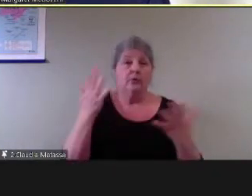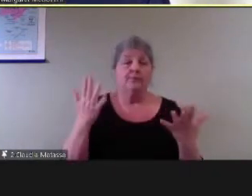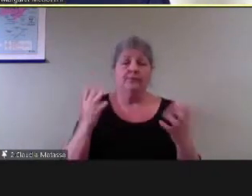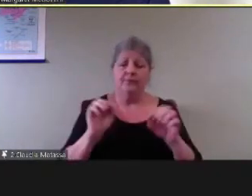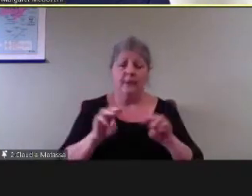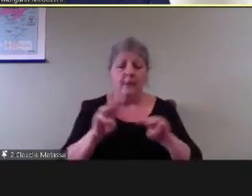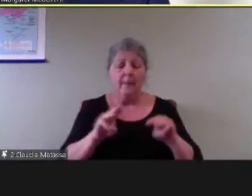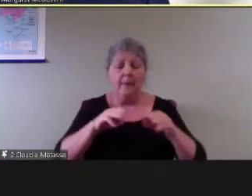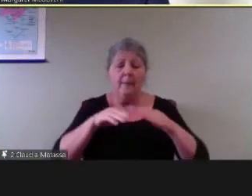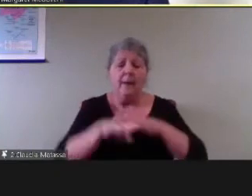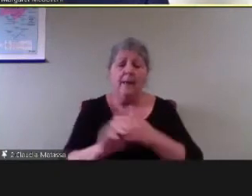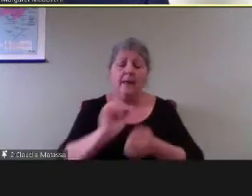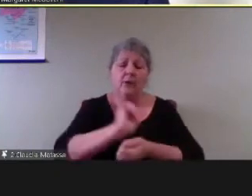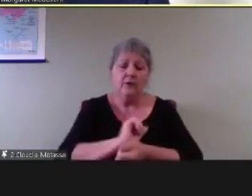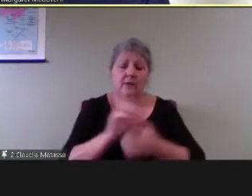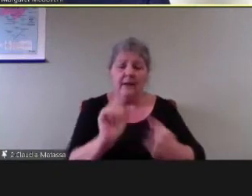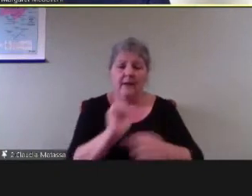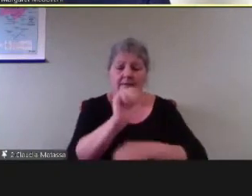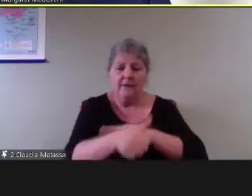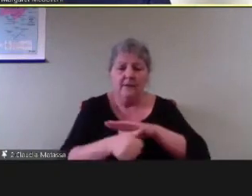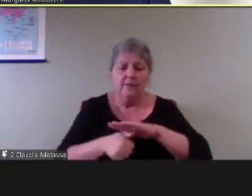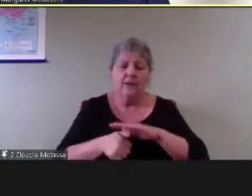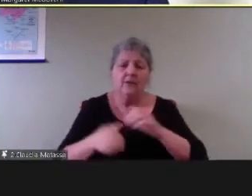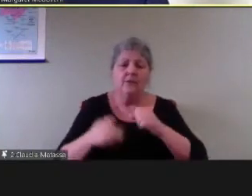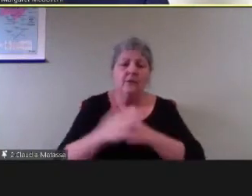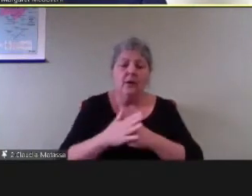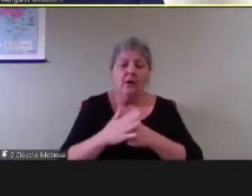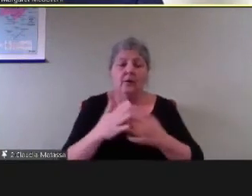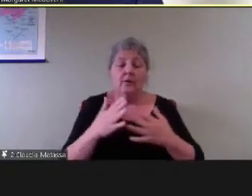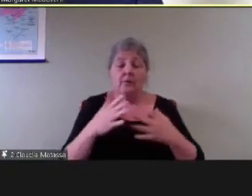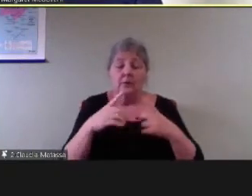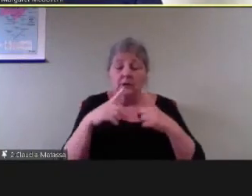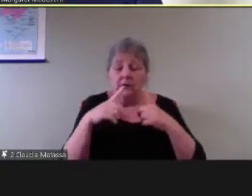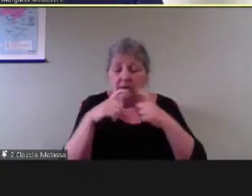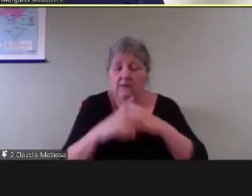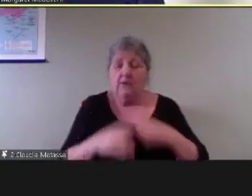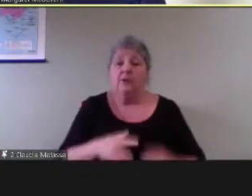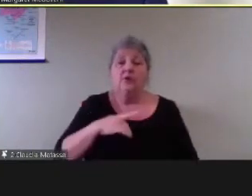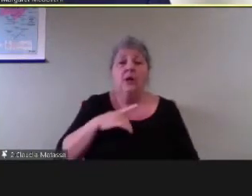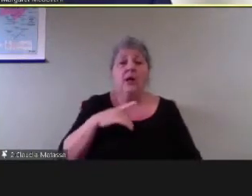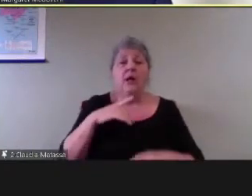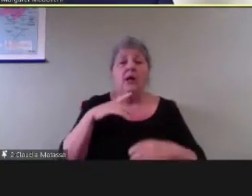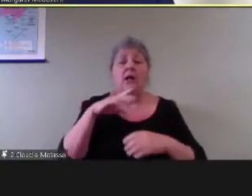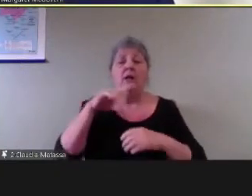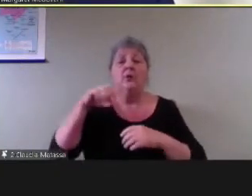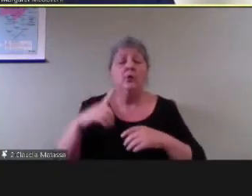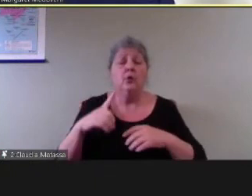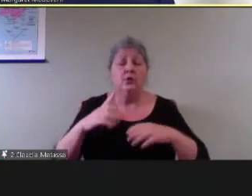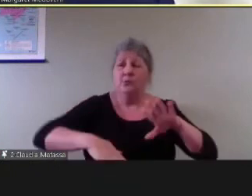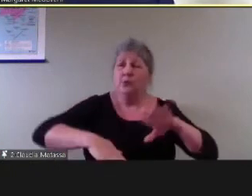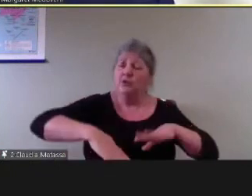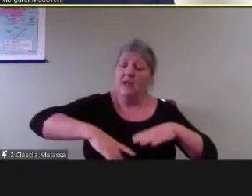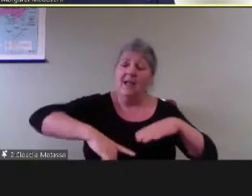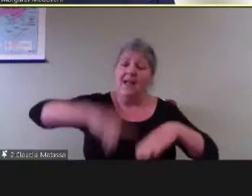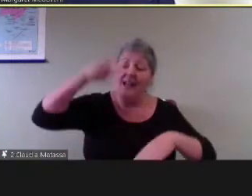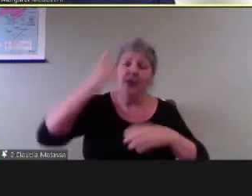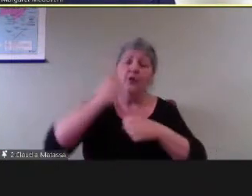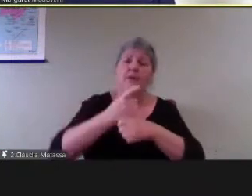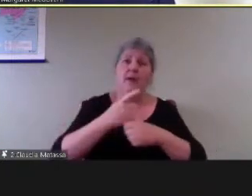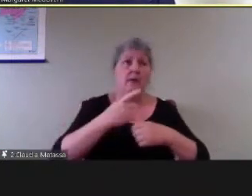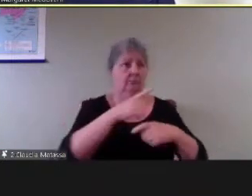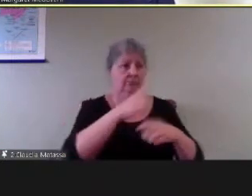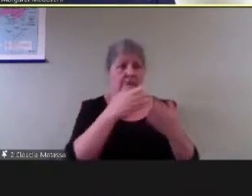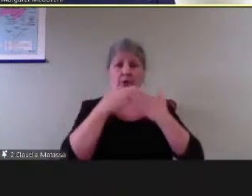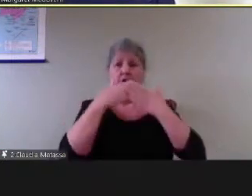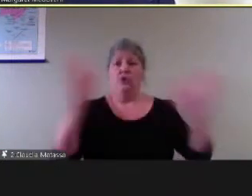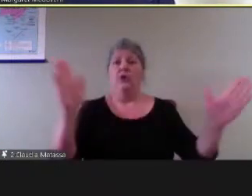in custody have experiences of adverse childhood experiences that are much higher than the general population rates